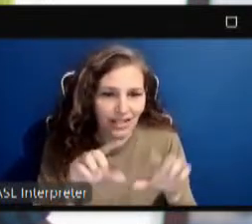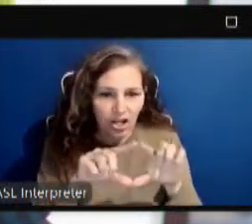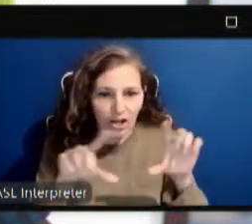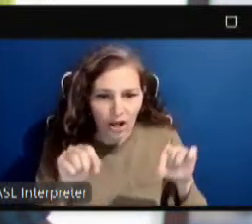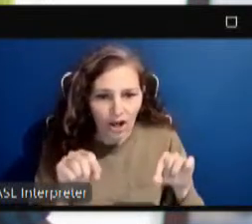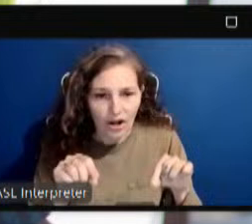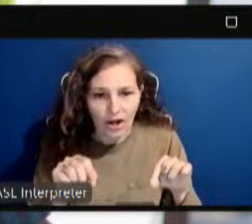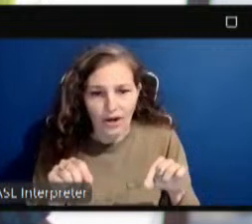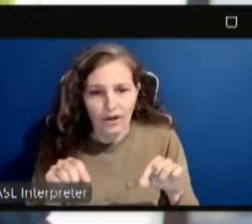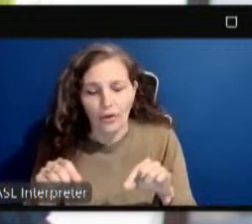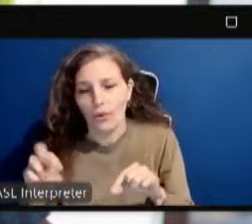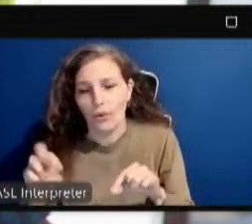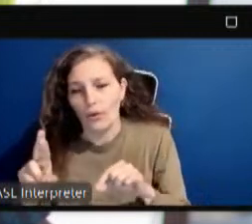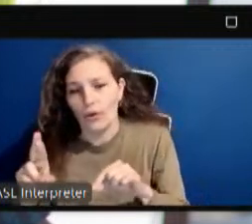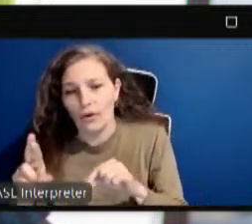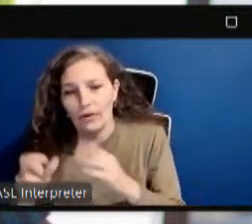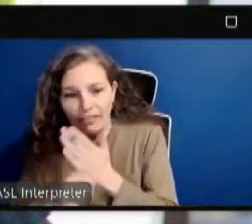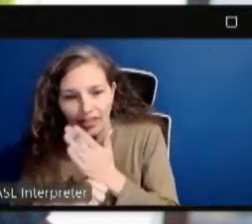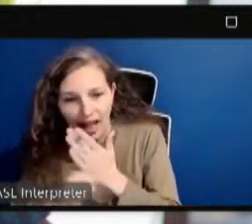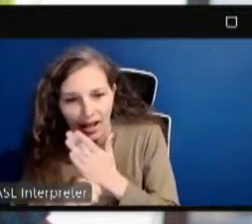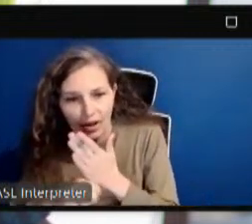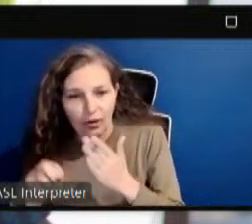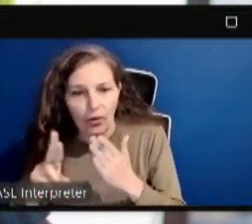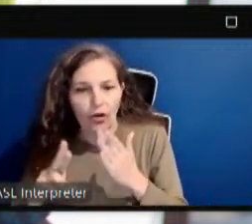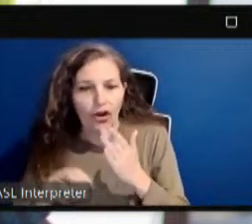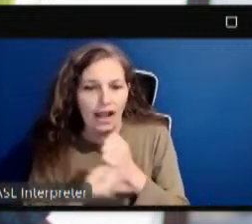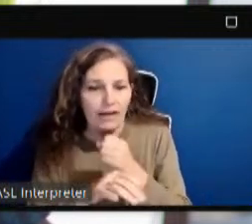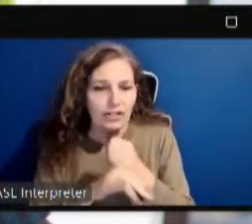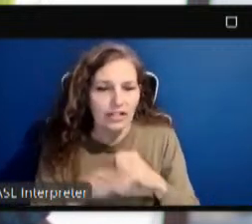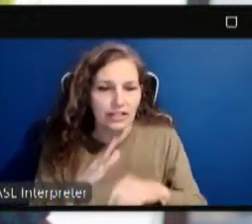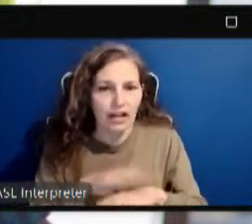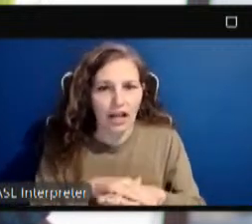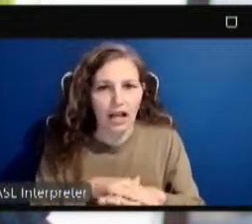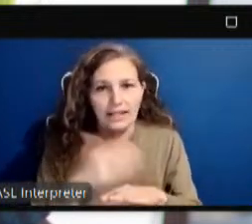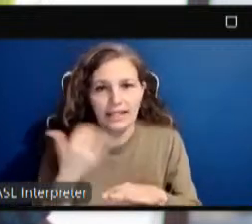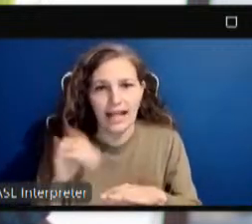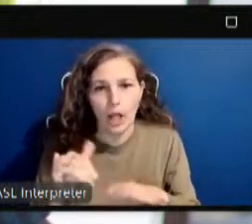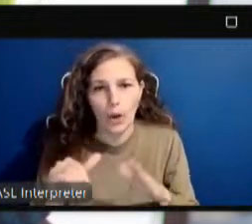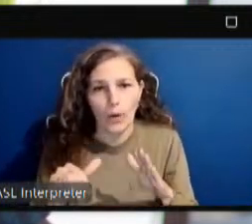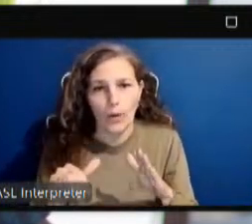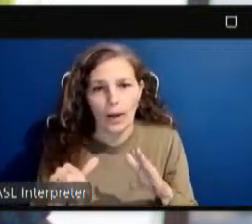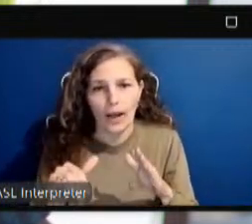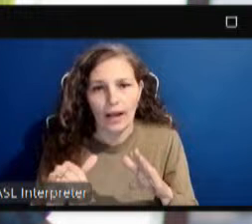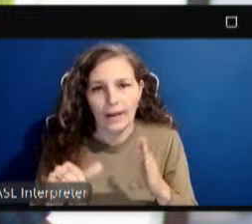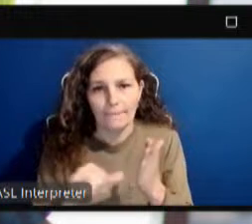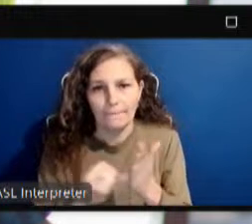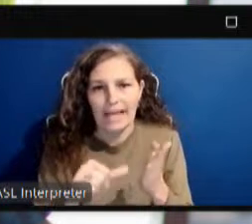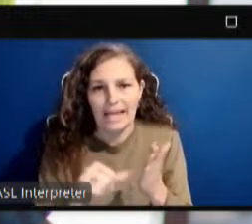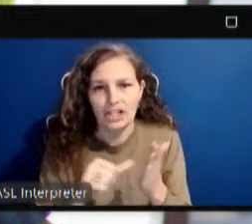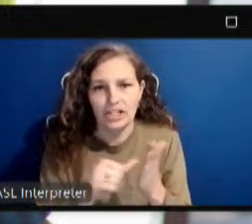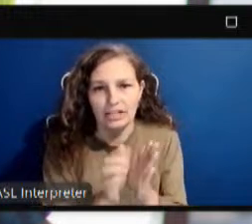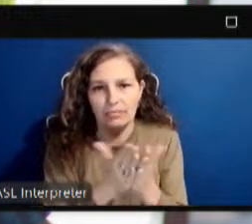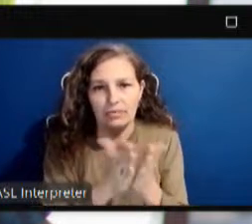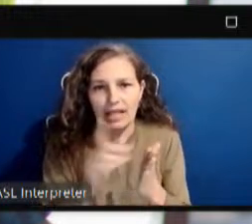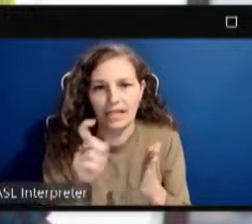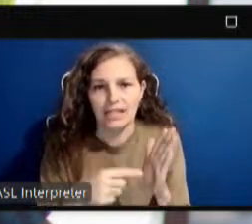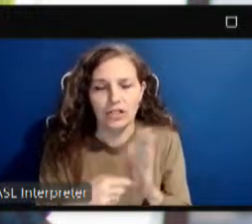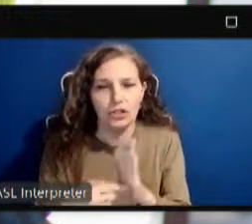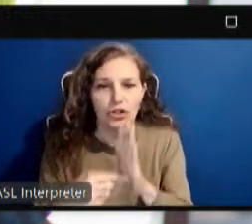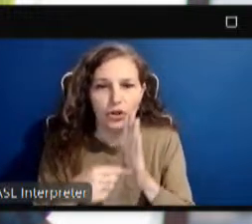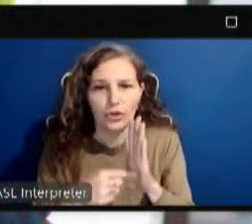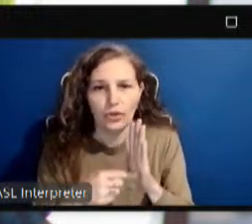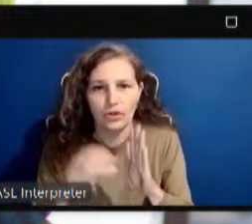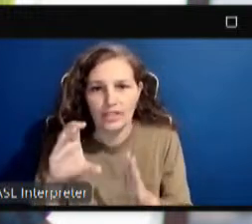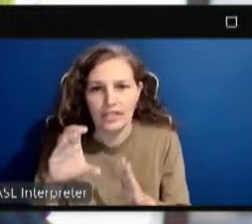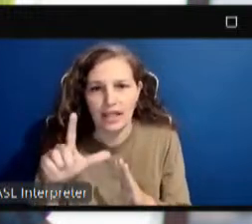yellow pages, they must display their license and number. So that gives you the ability to go to the CSLB website and look